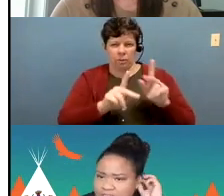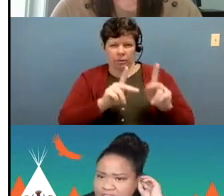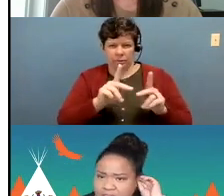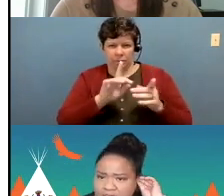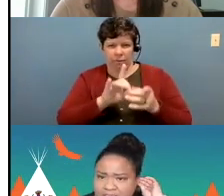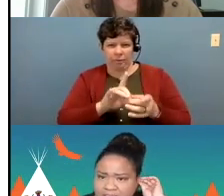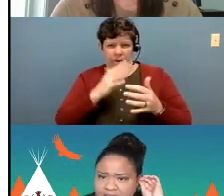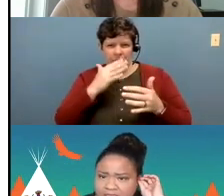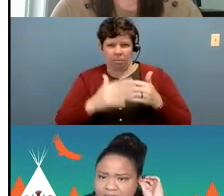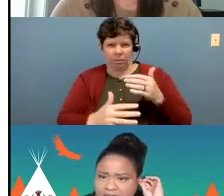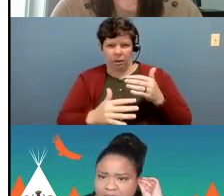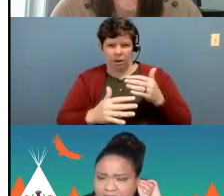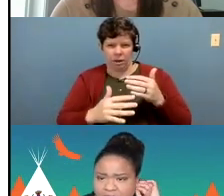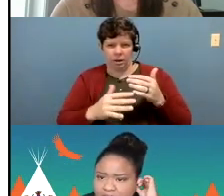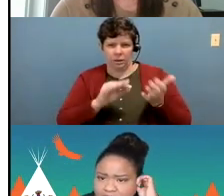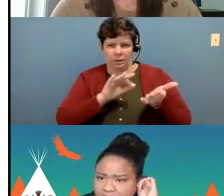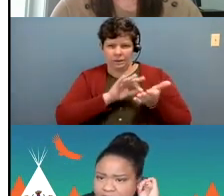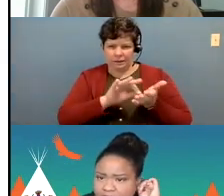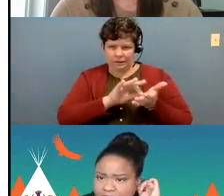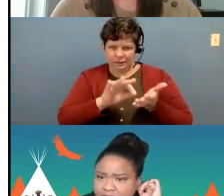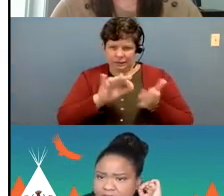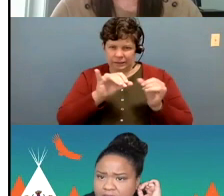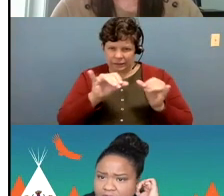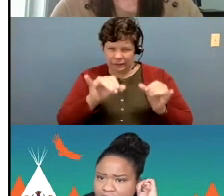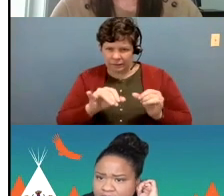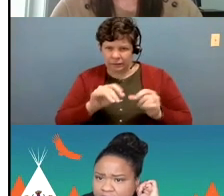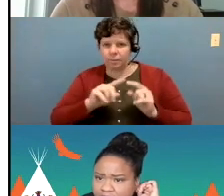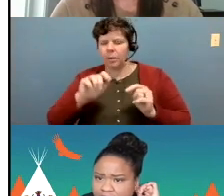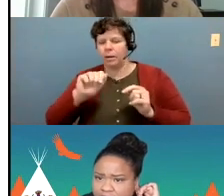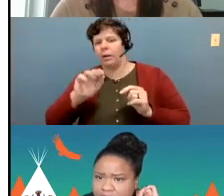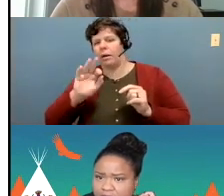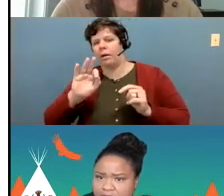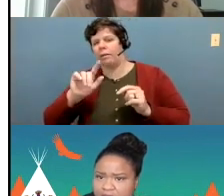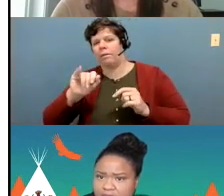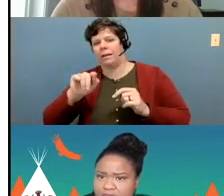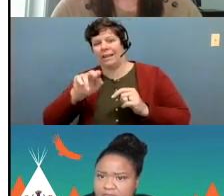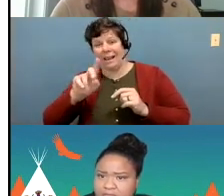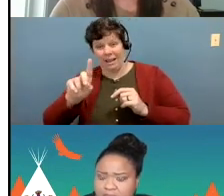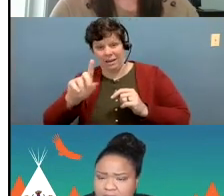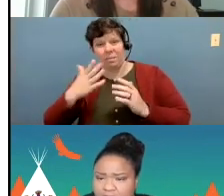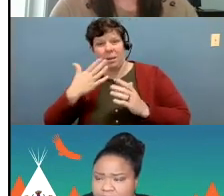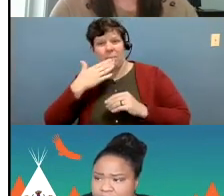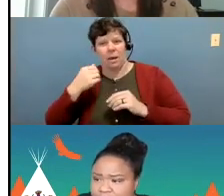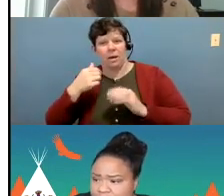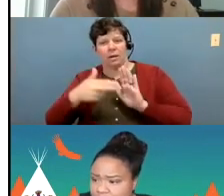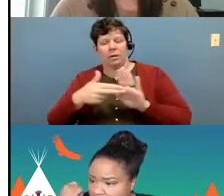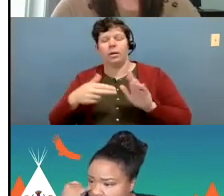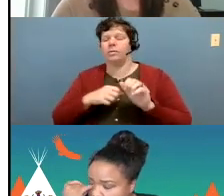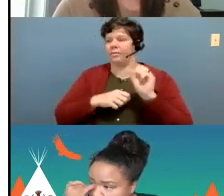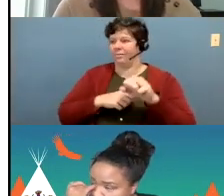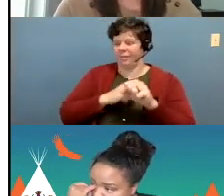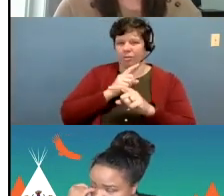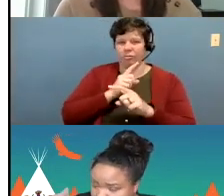quantum system, but it sounds like affiliated might be the place for their identifier. Yeah, and we're entering that information based